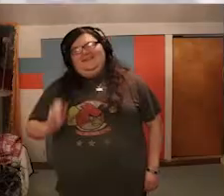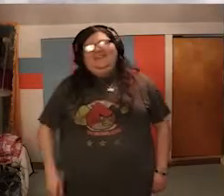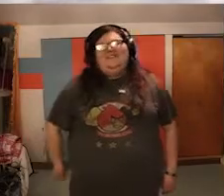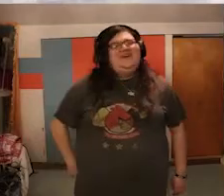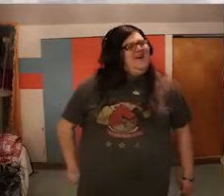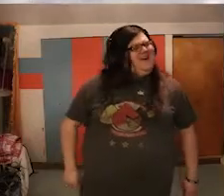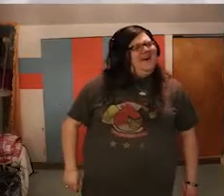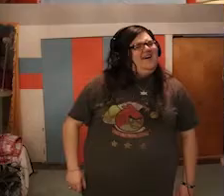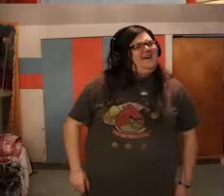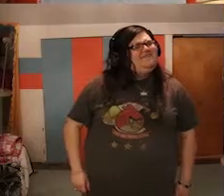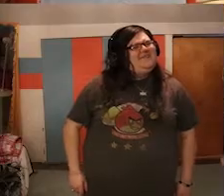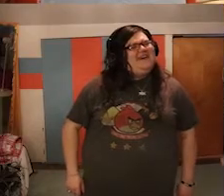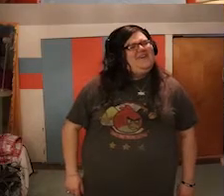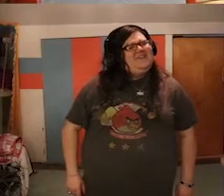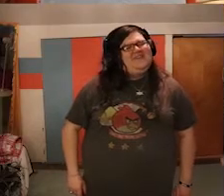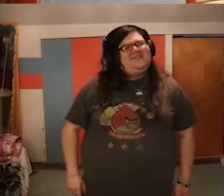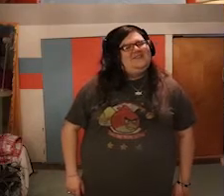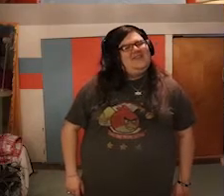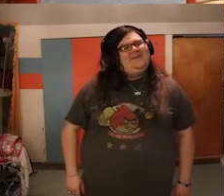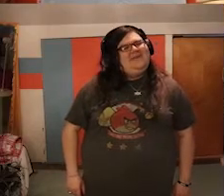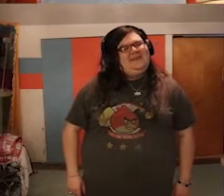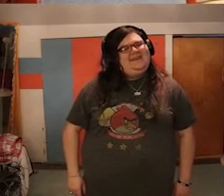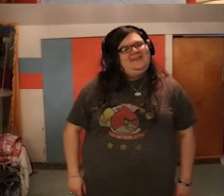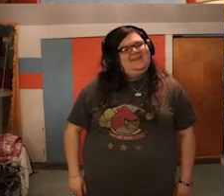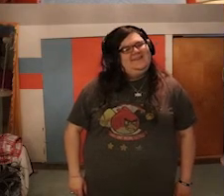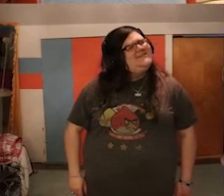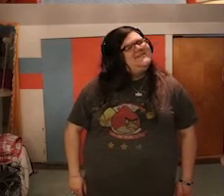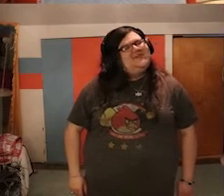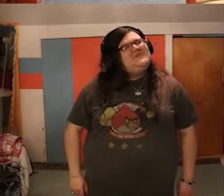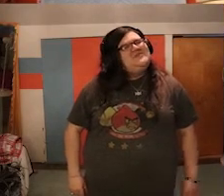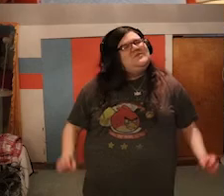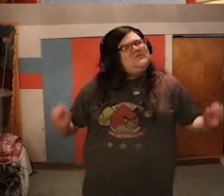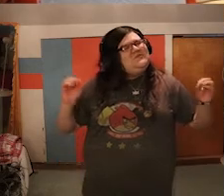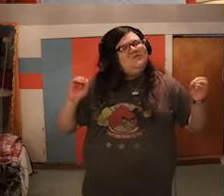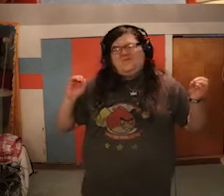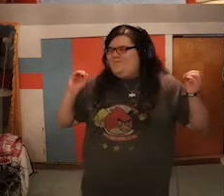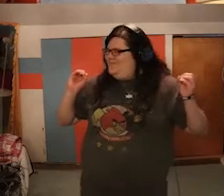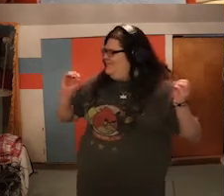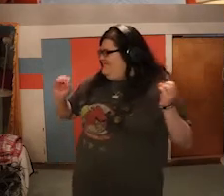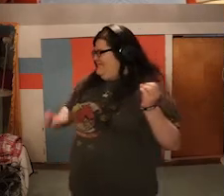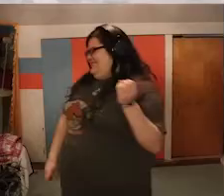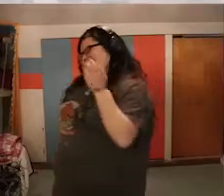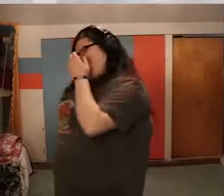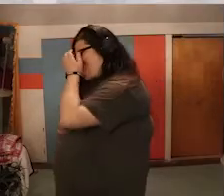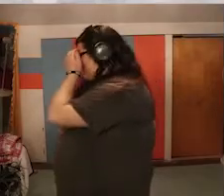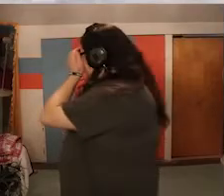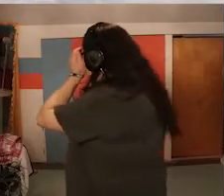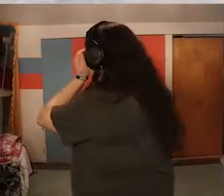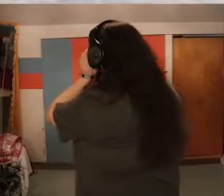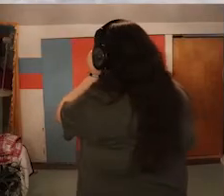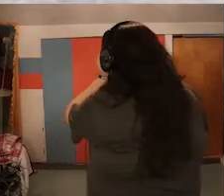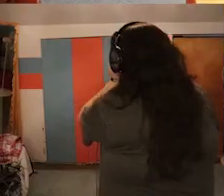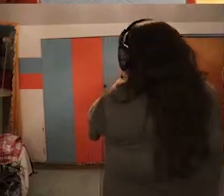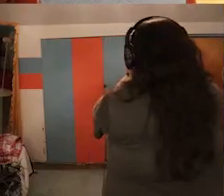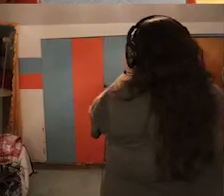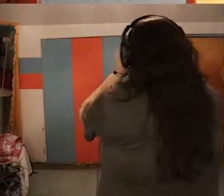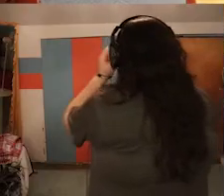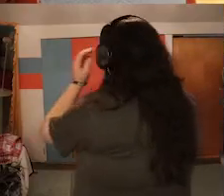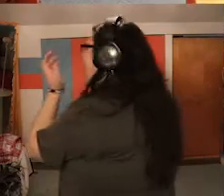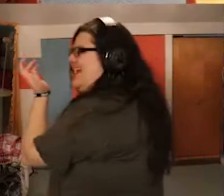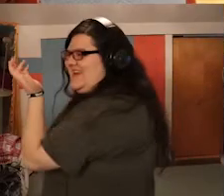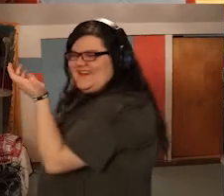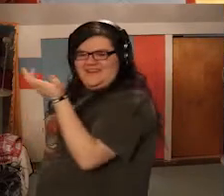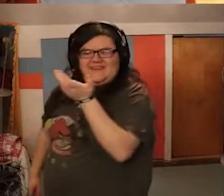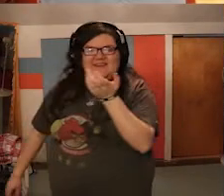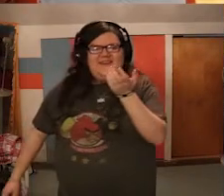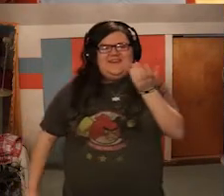food. This I don't think that's what they mean. I'd be seasoning my meat. That's so bad though. I